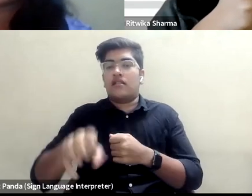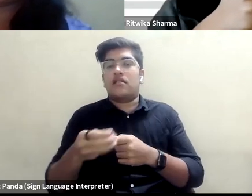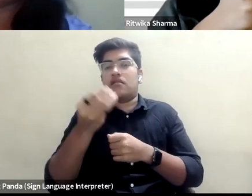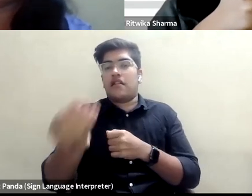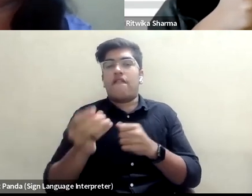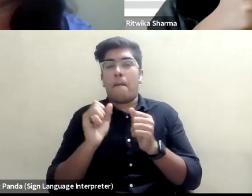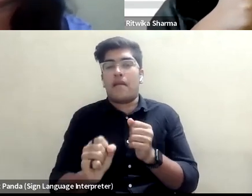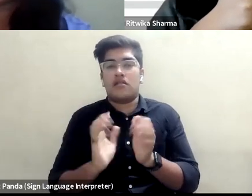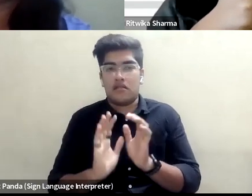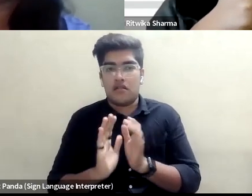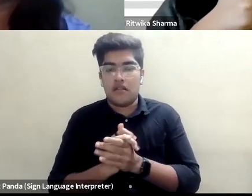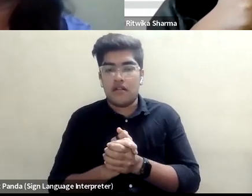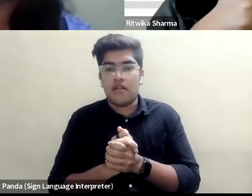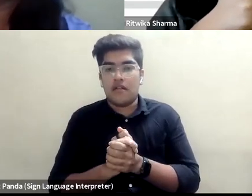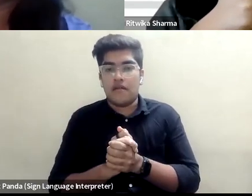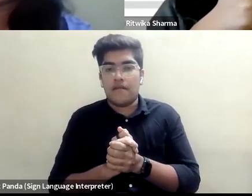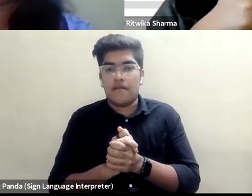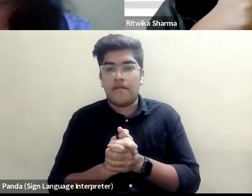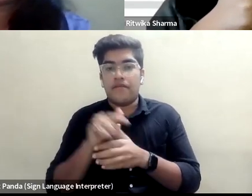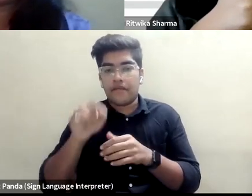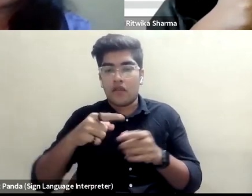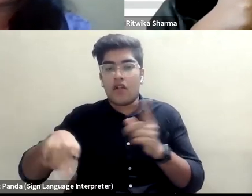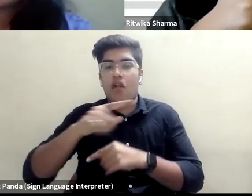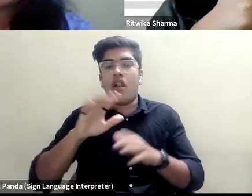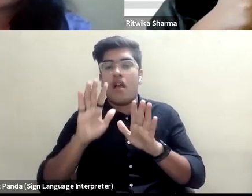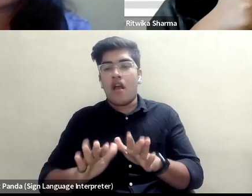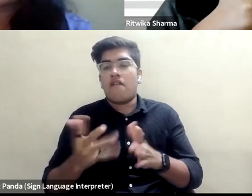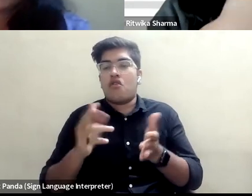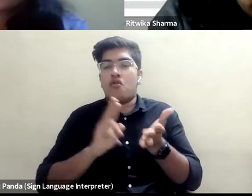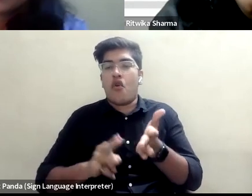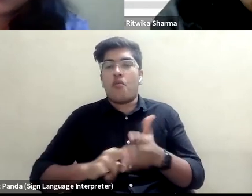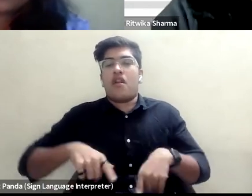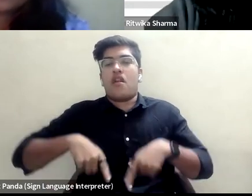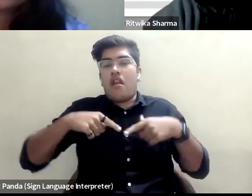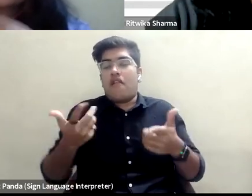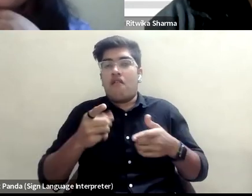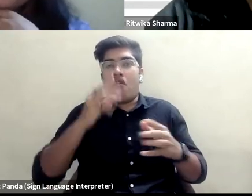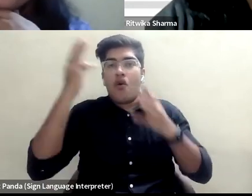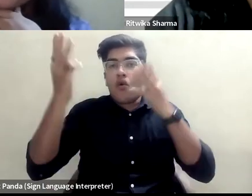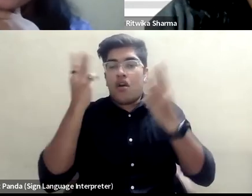so that they have at least a normal life and not an anxious life that they have.